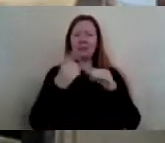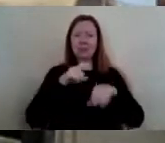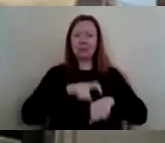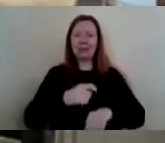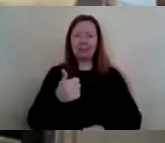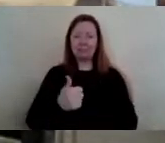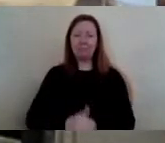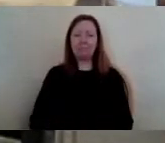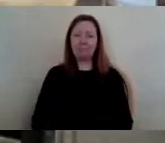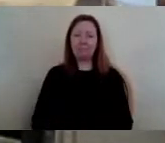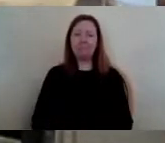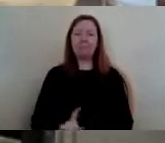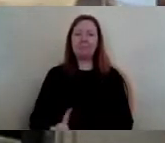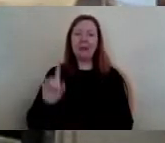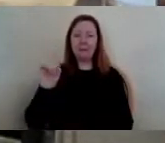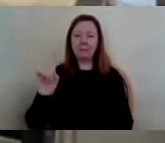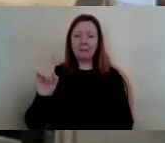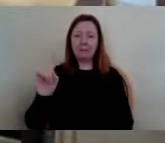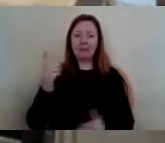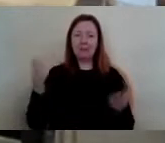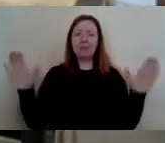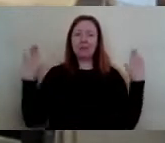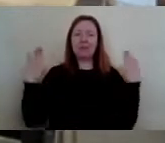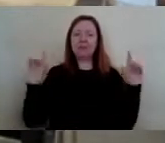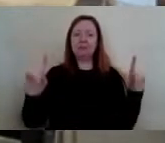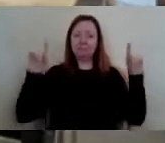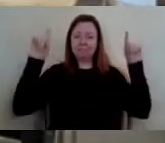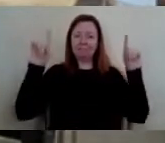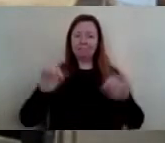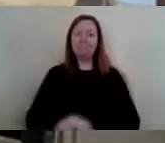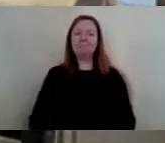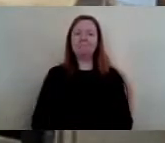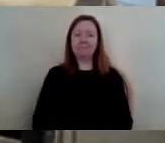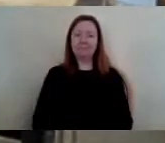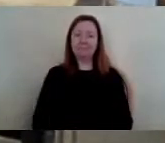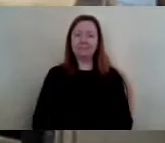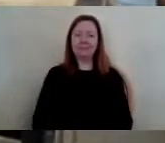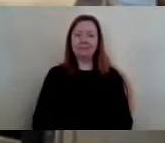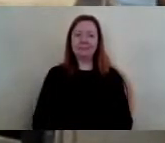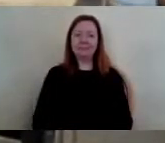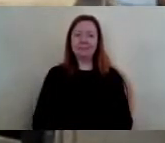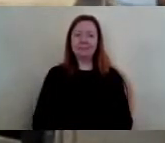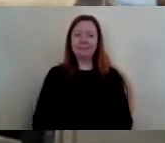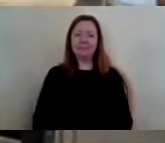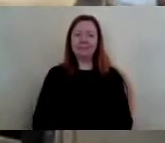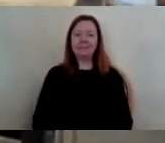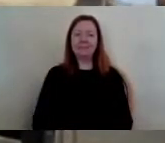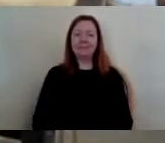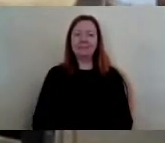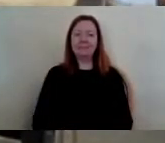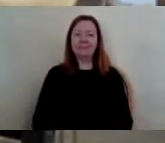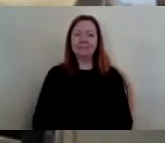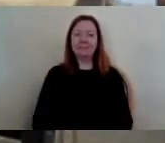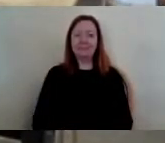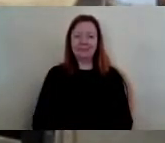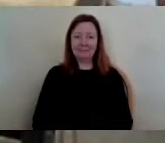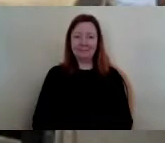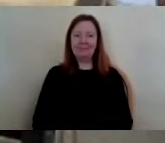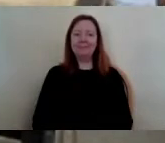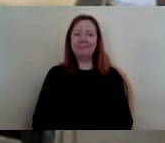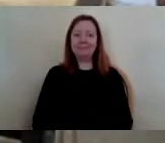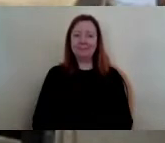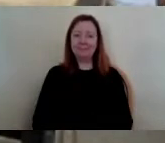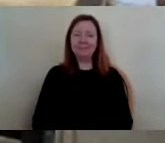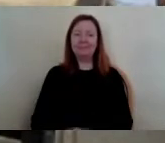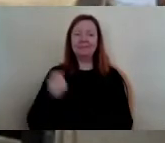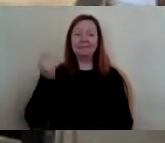go. Here's up. Turn and press, down, turn, and back